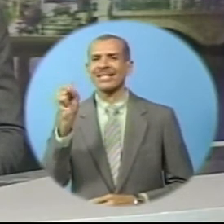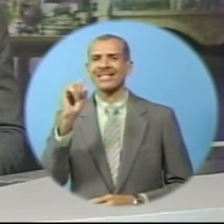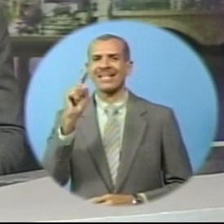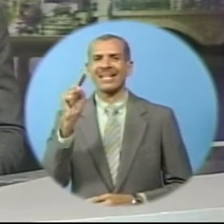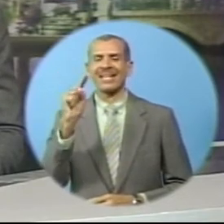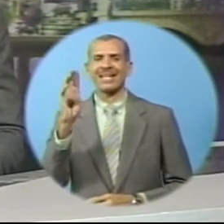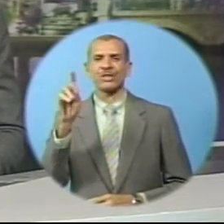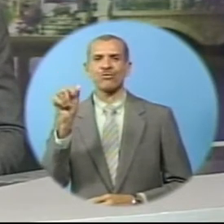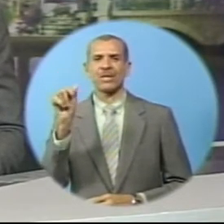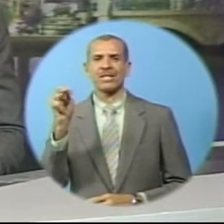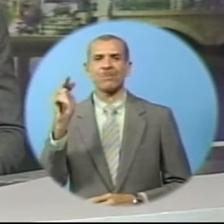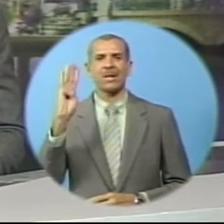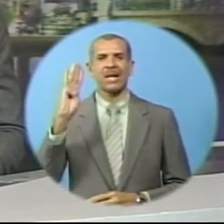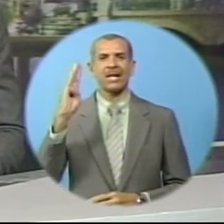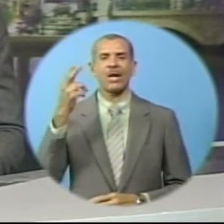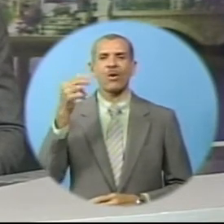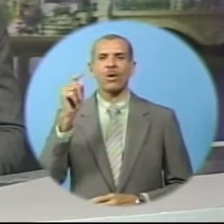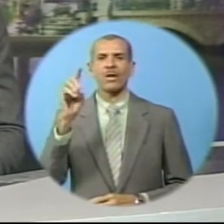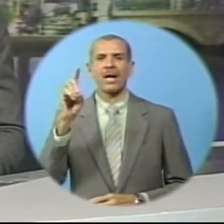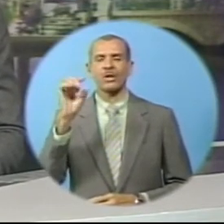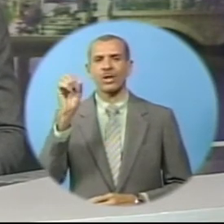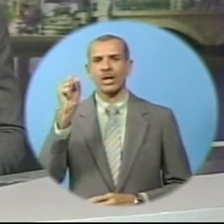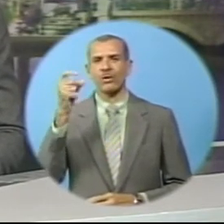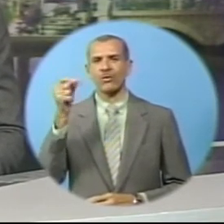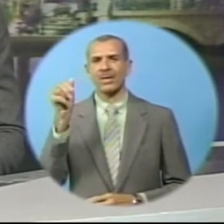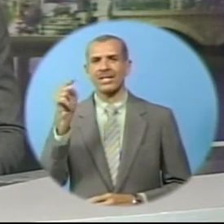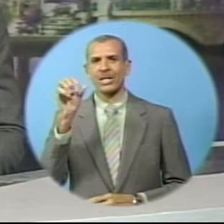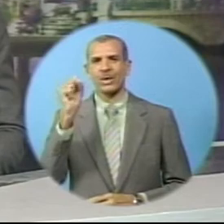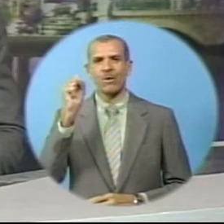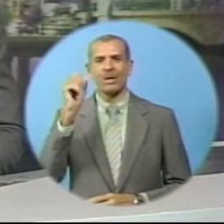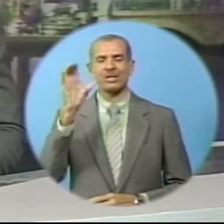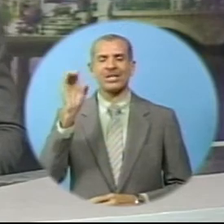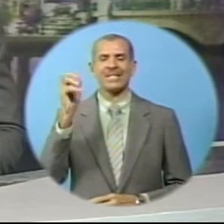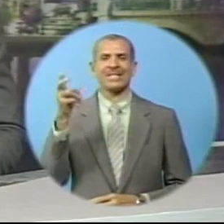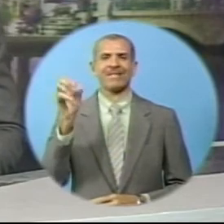Greenidge, Brianna Holder, Shaunica Griffith, and Shiara Chase.